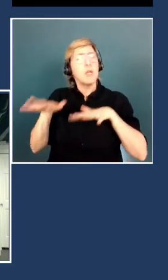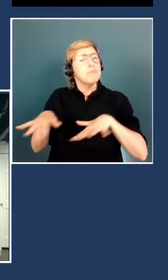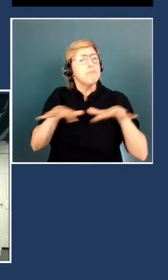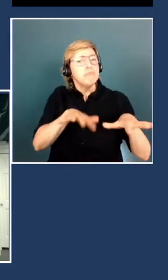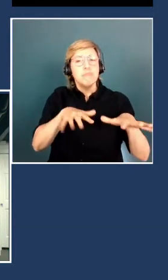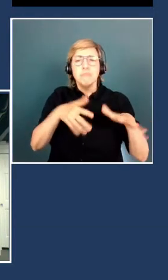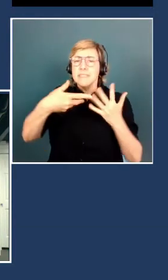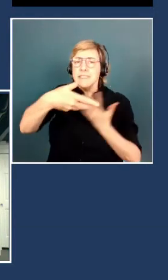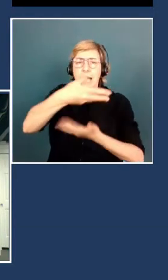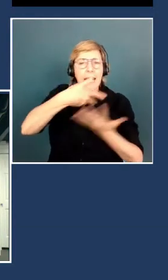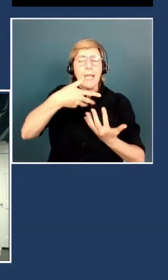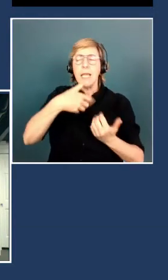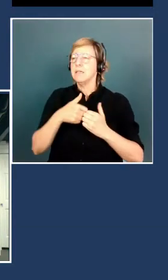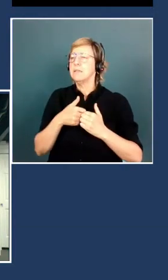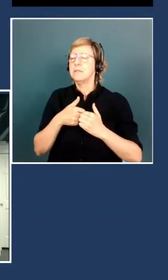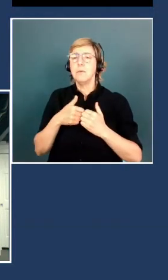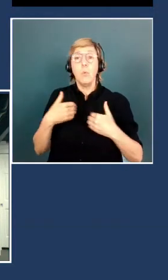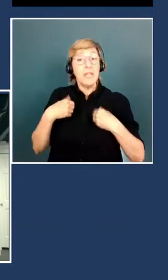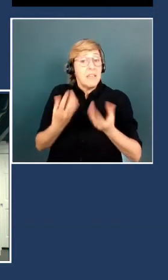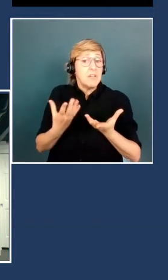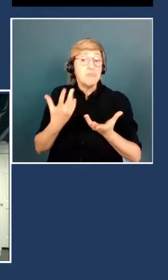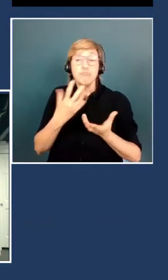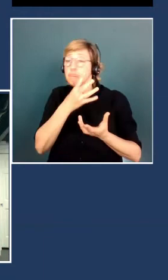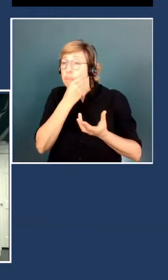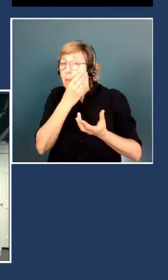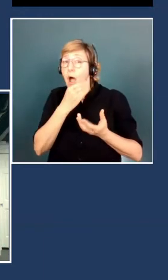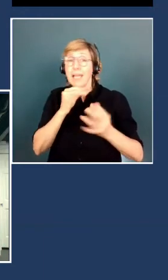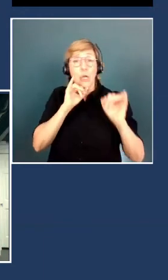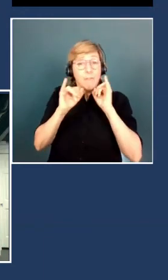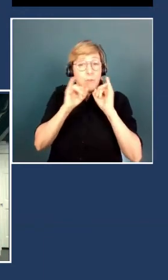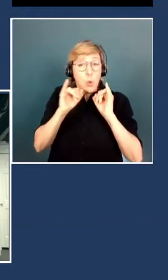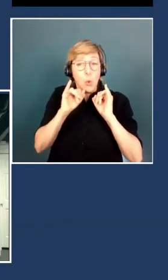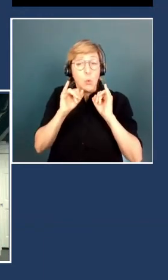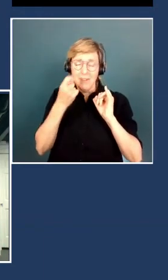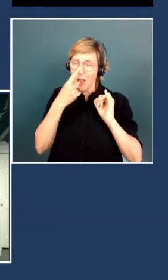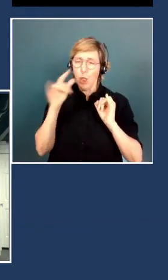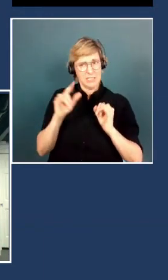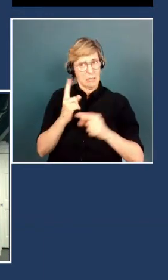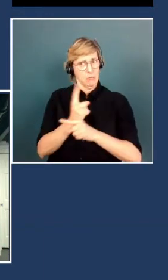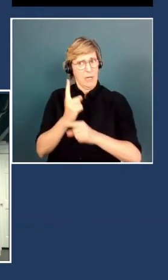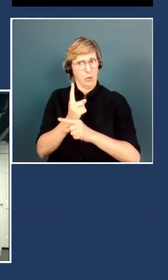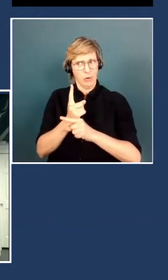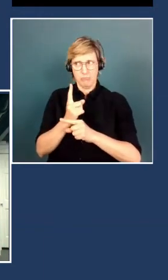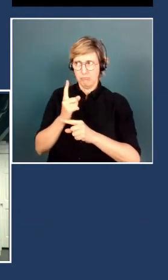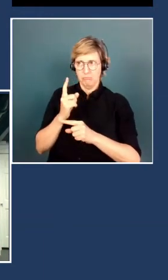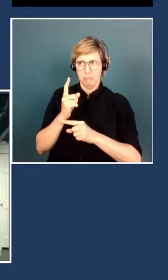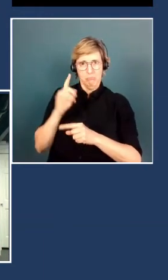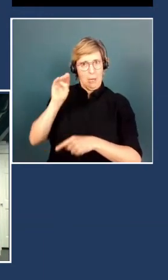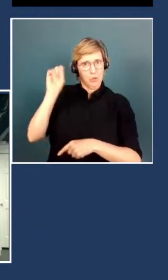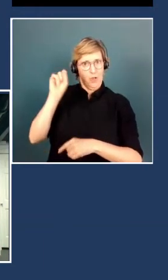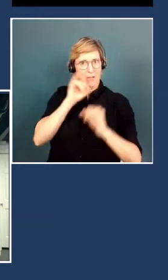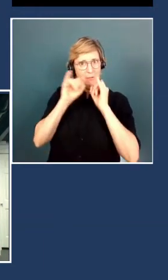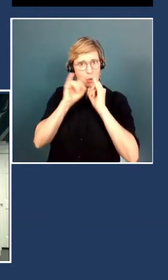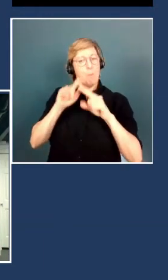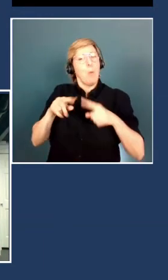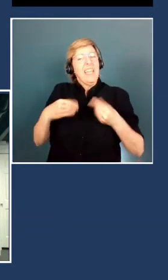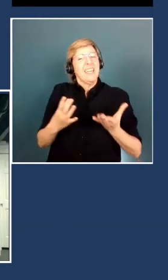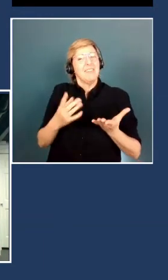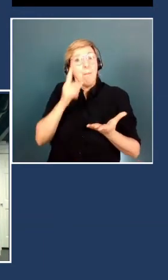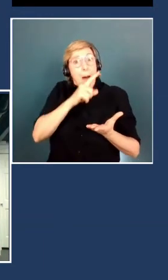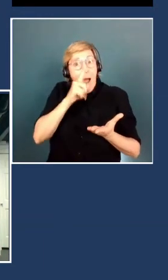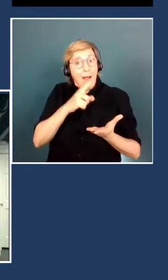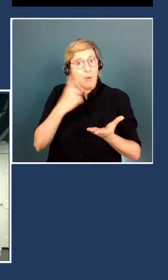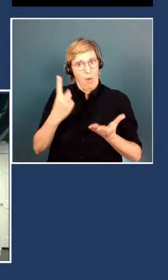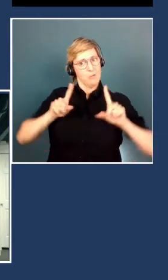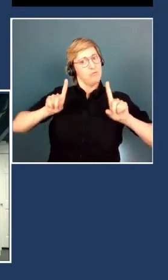We also give a chance to do a mock interview, which is just like a regular interview you would do at Microsoft, except we then give all that feedback from that